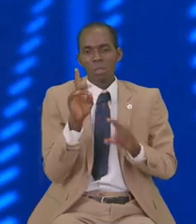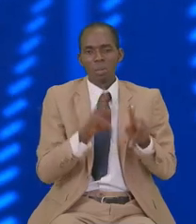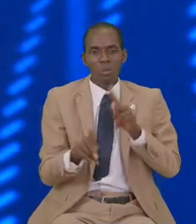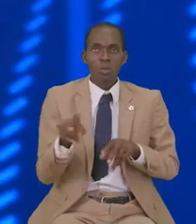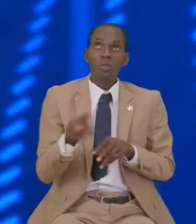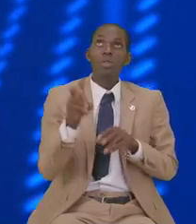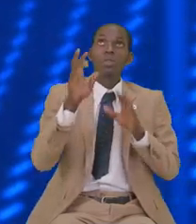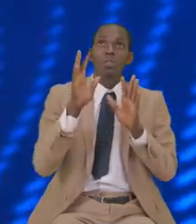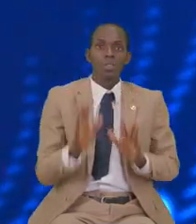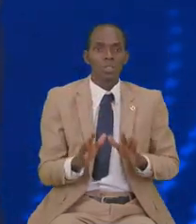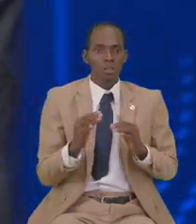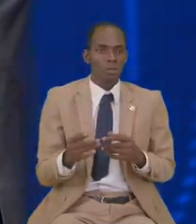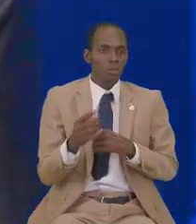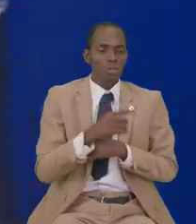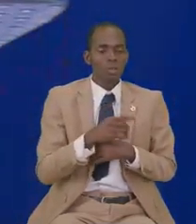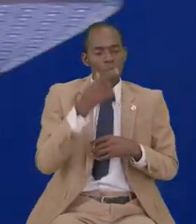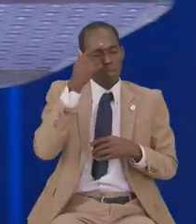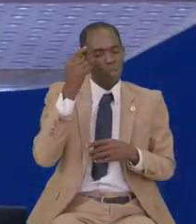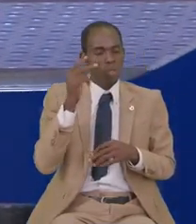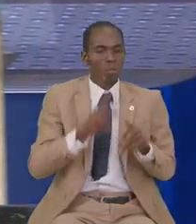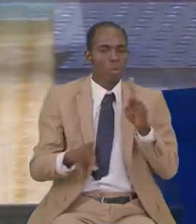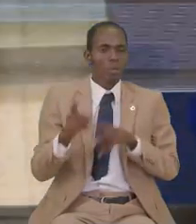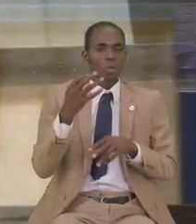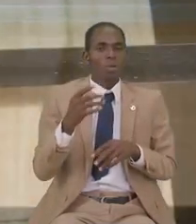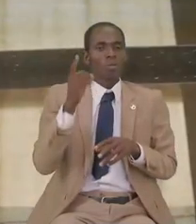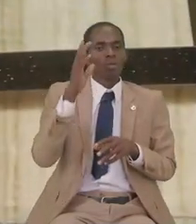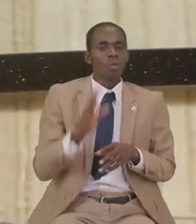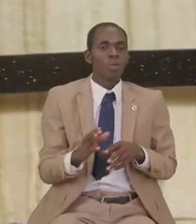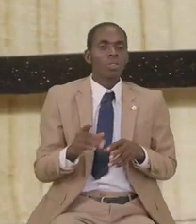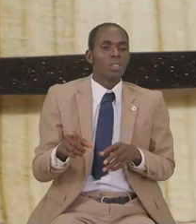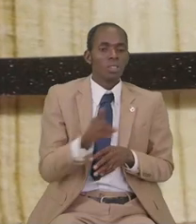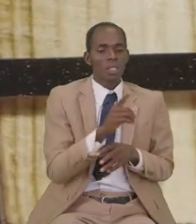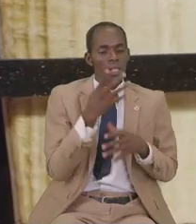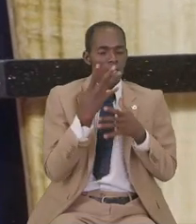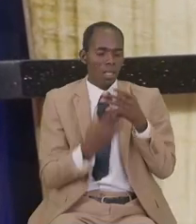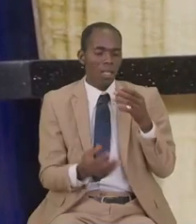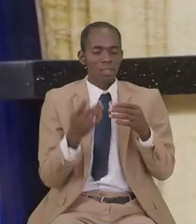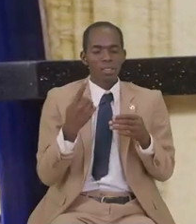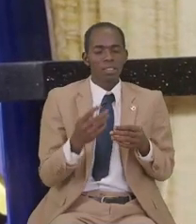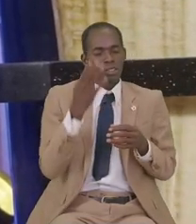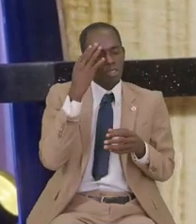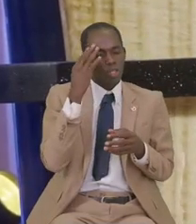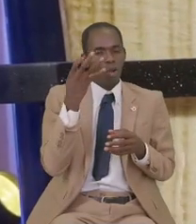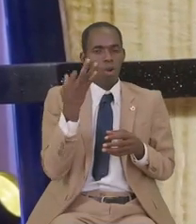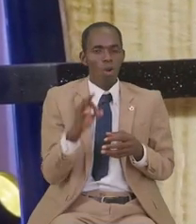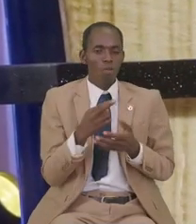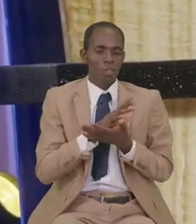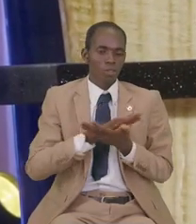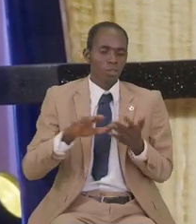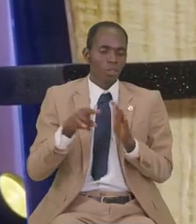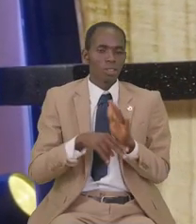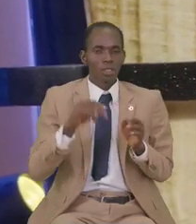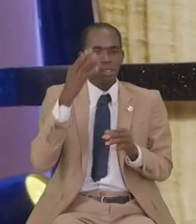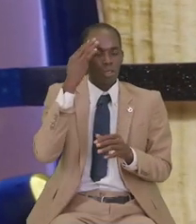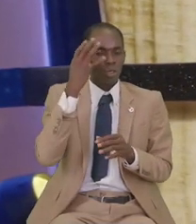candidates. But because the people of God, they lack the knowledge of righteousness, and the knowledge of holiness, and